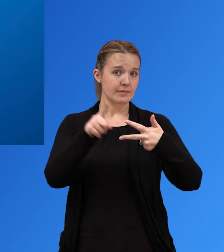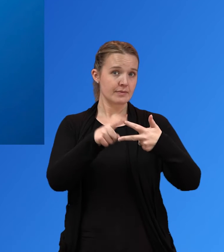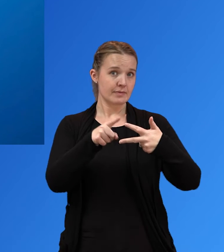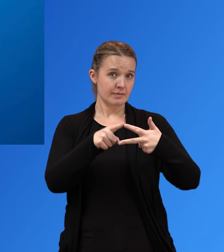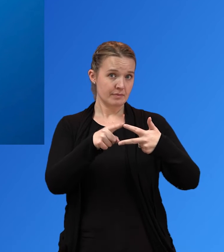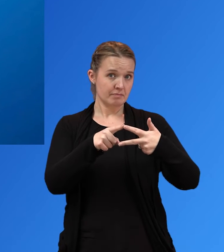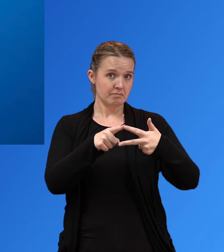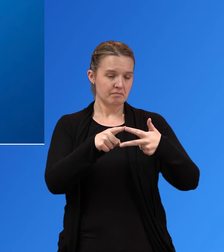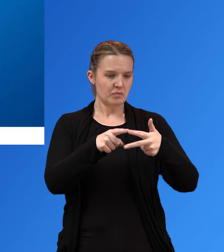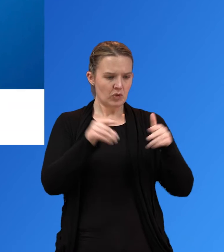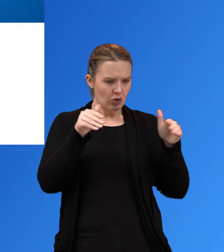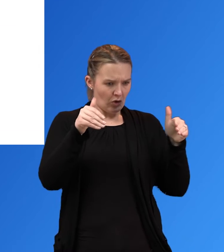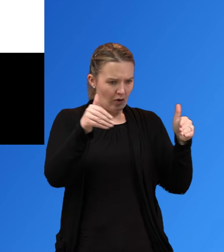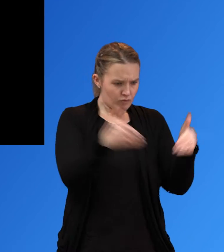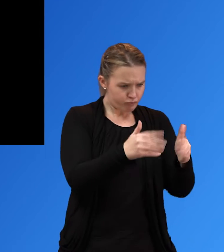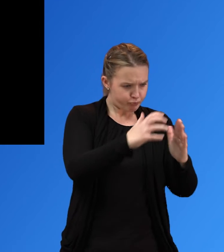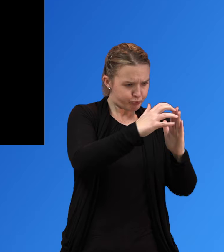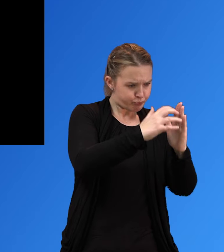Readability.